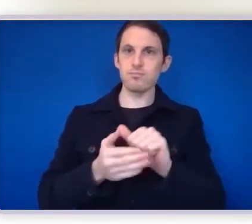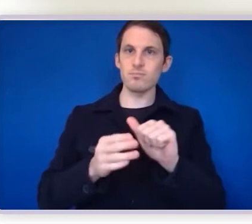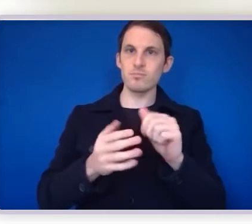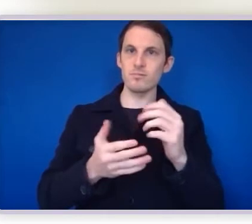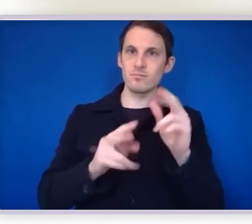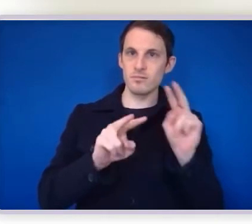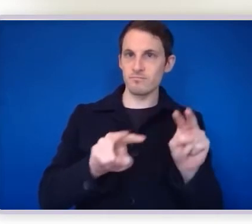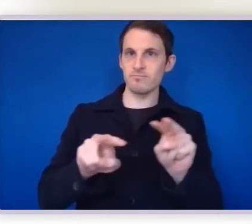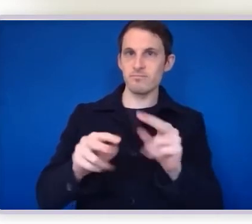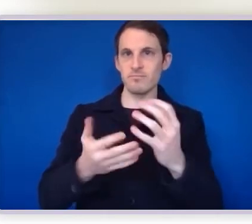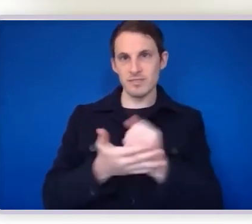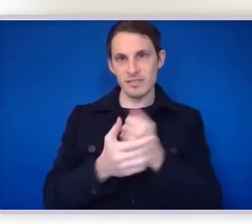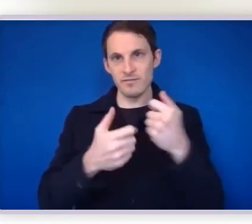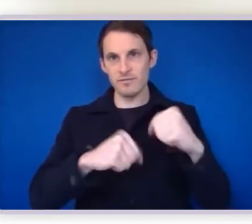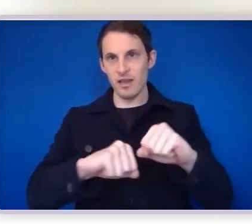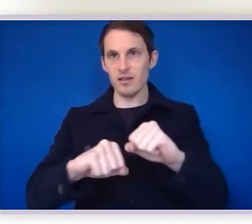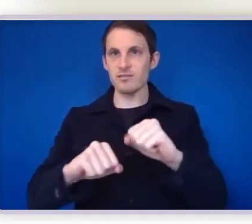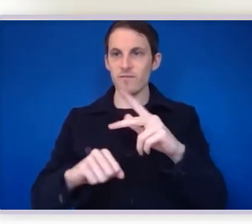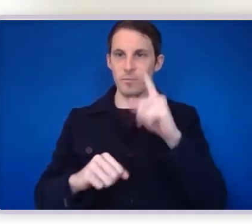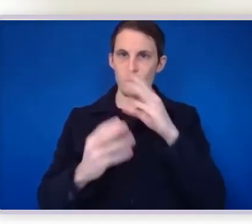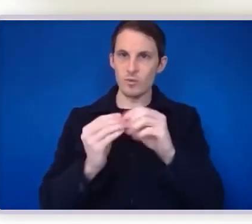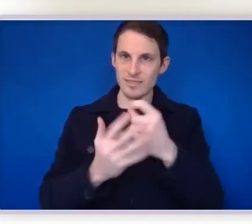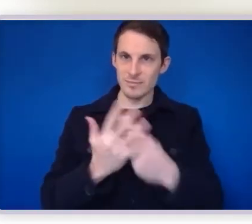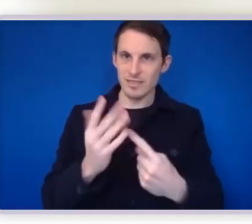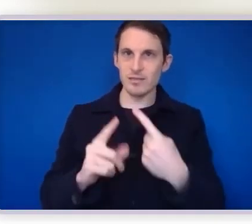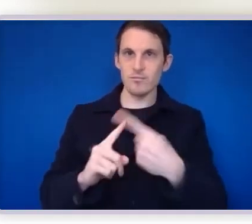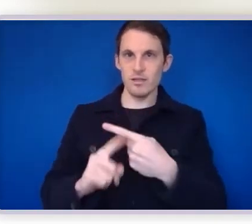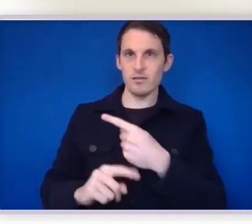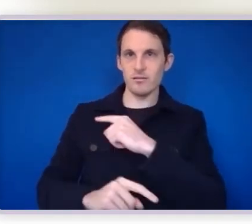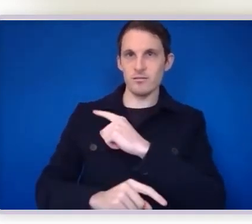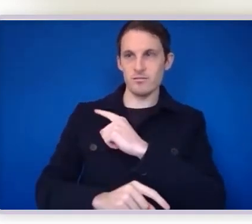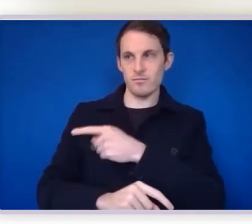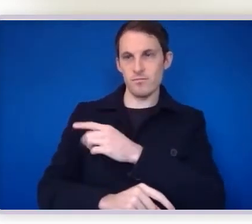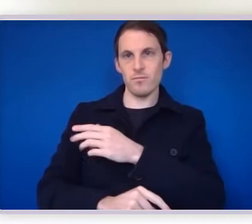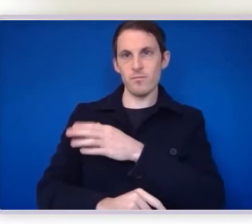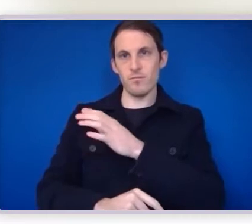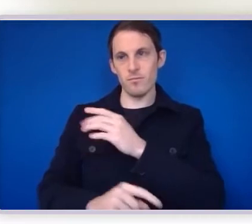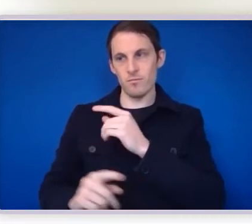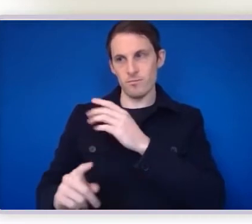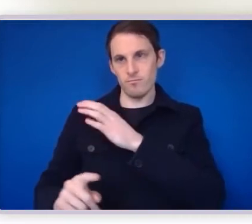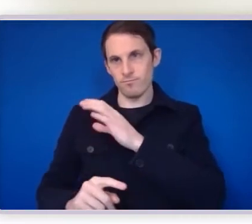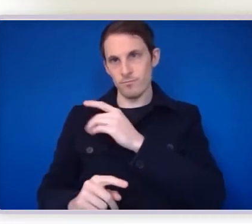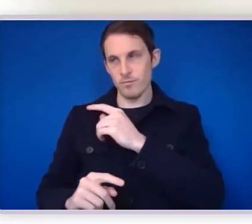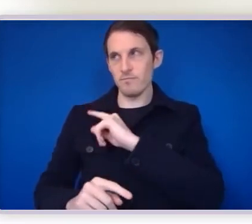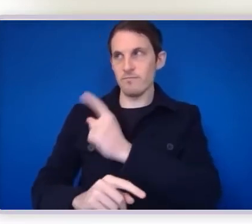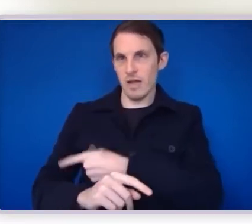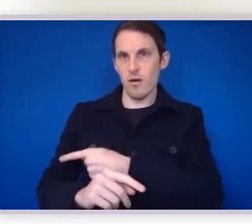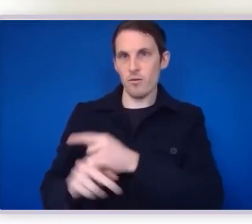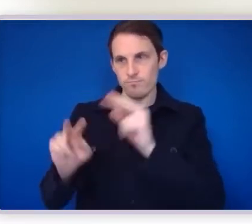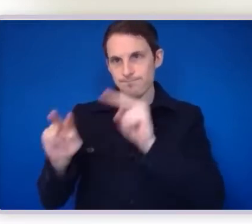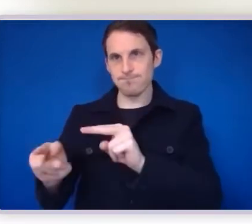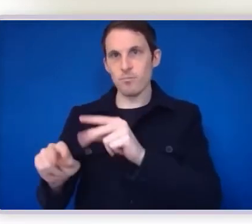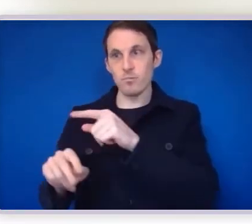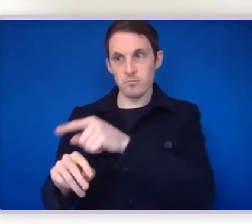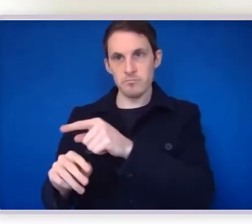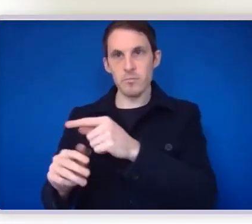disabilities and enforce obligations on disability services and workers,